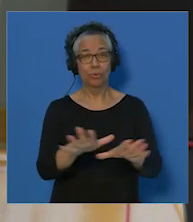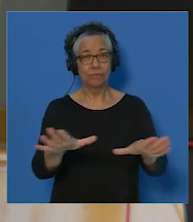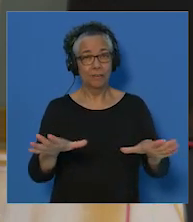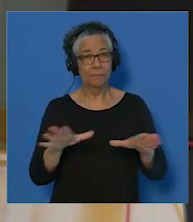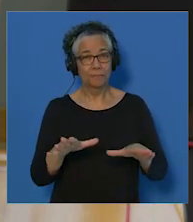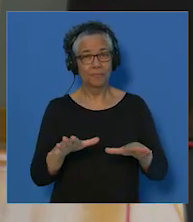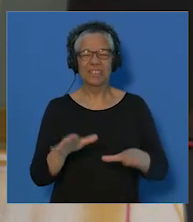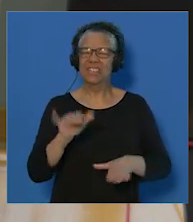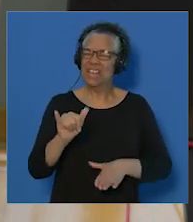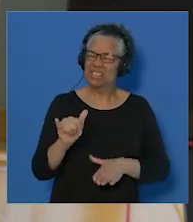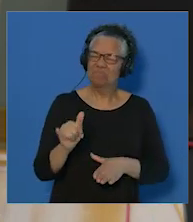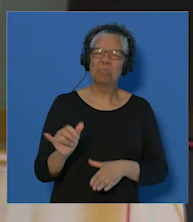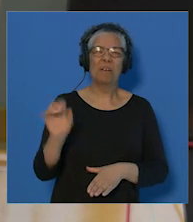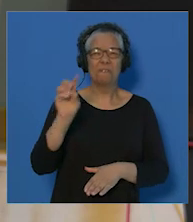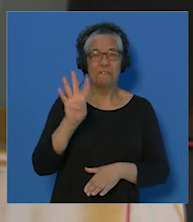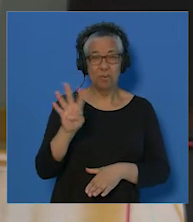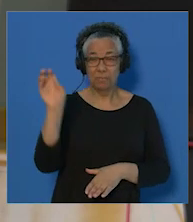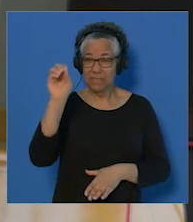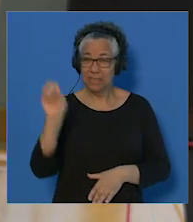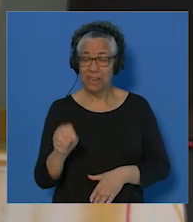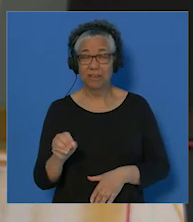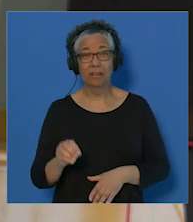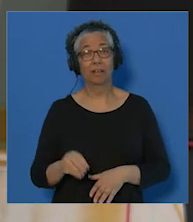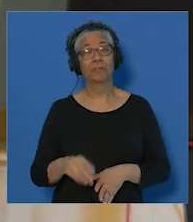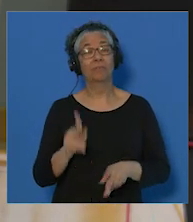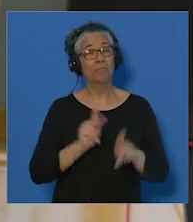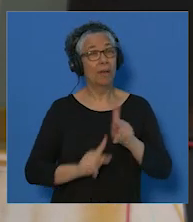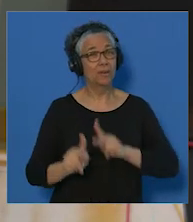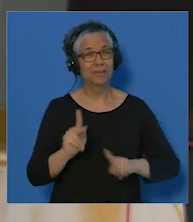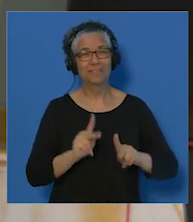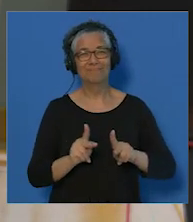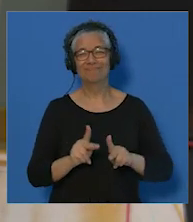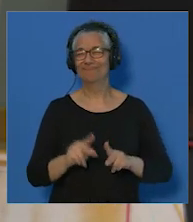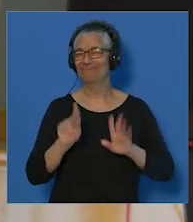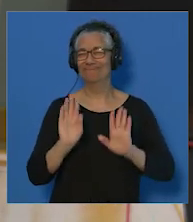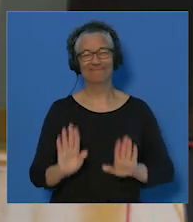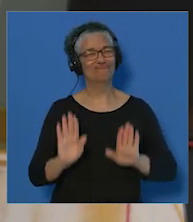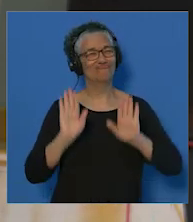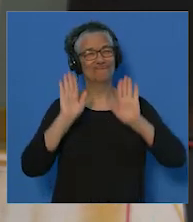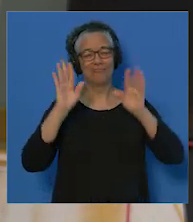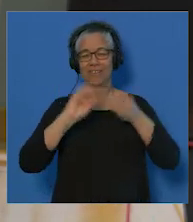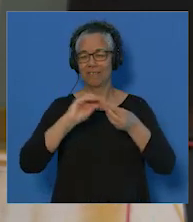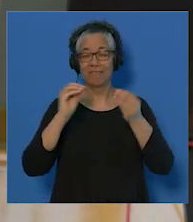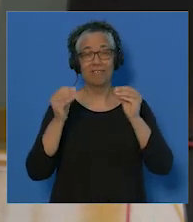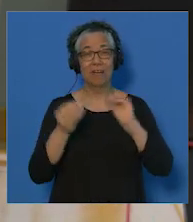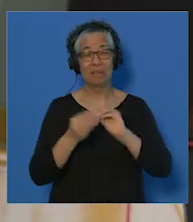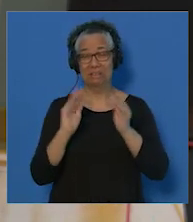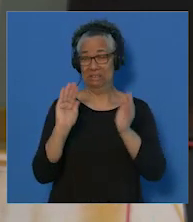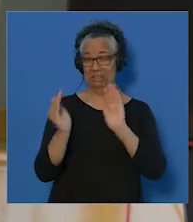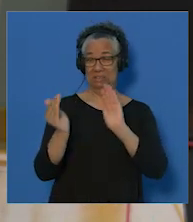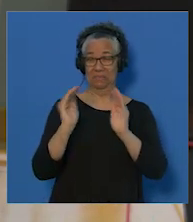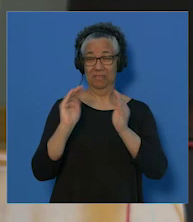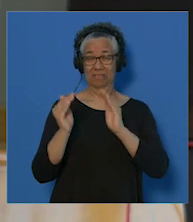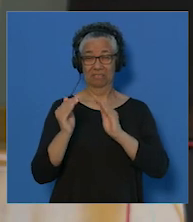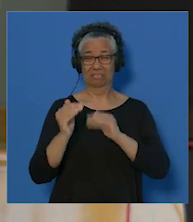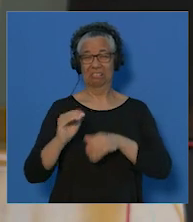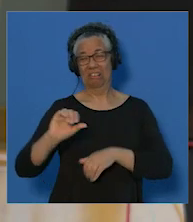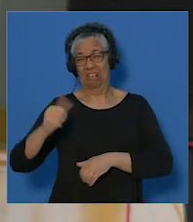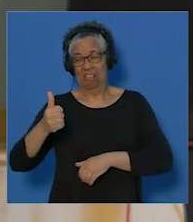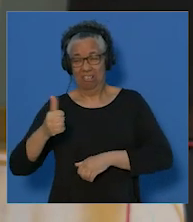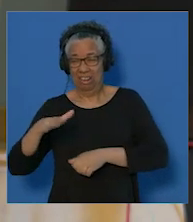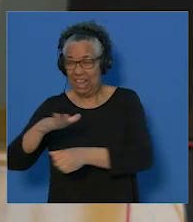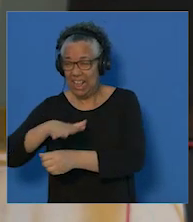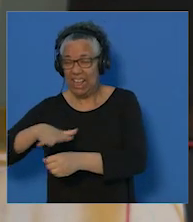represents 4% of our population, and it is an excellent rate compared to other regional